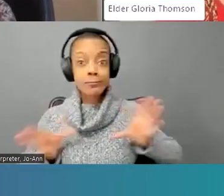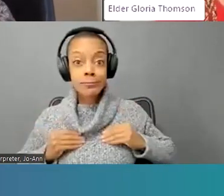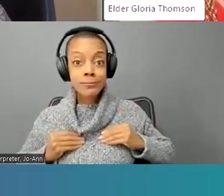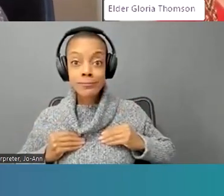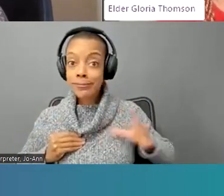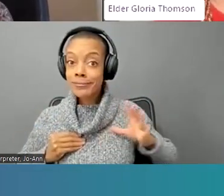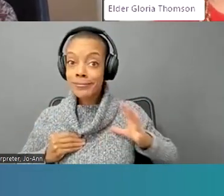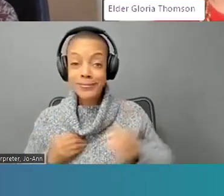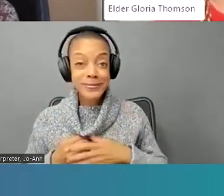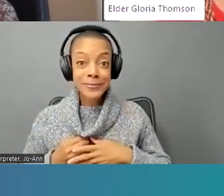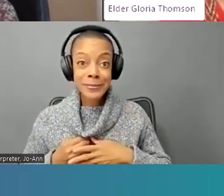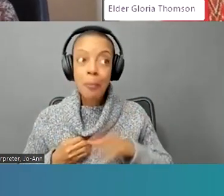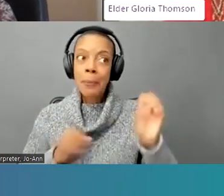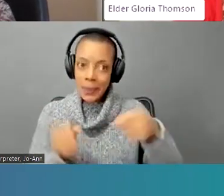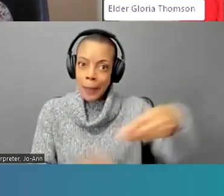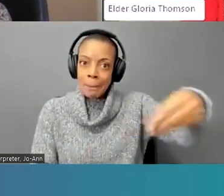Thank you.